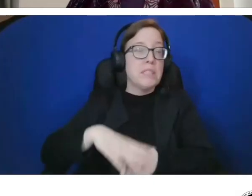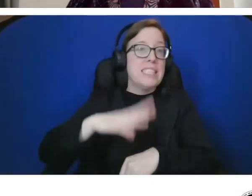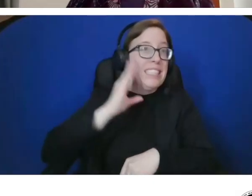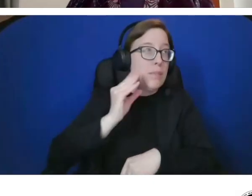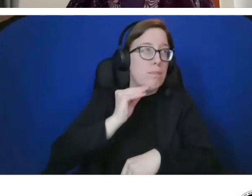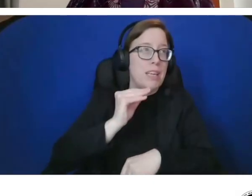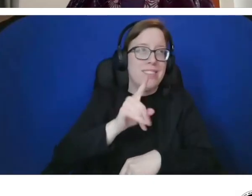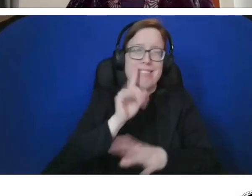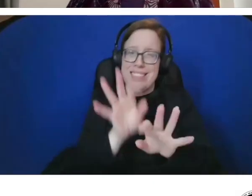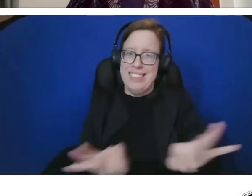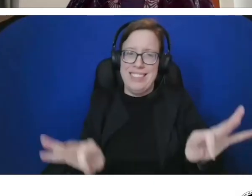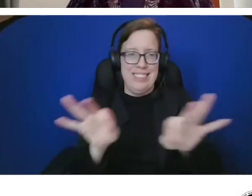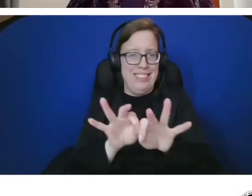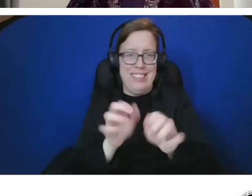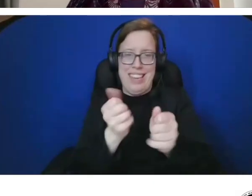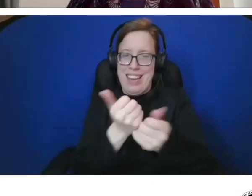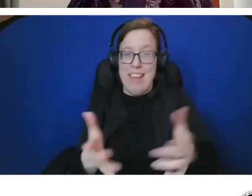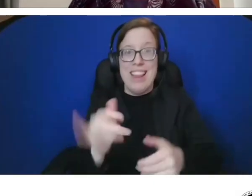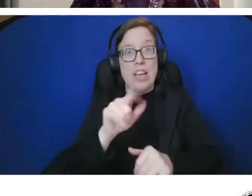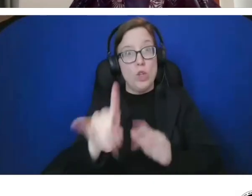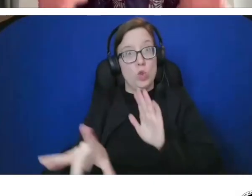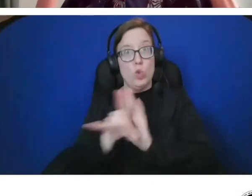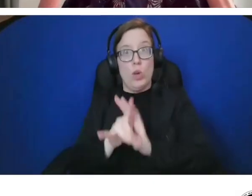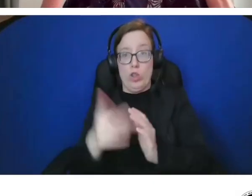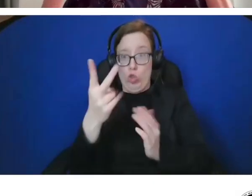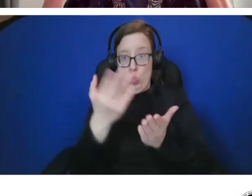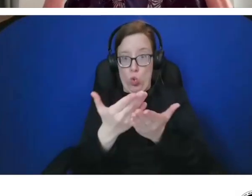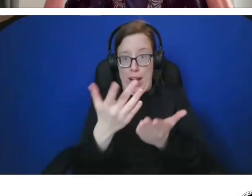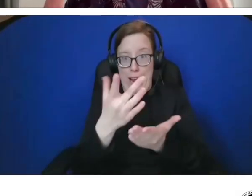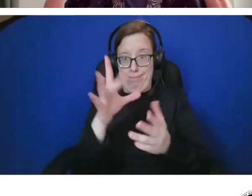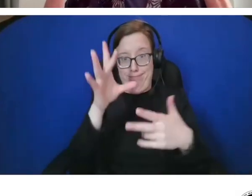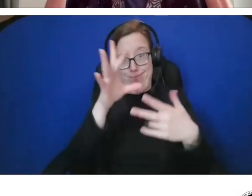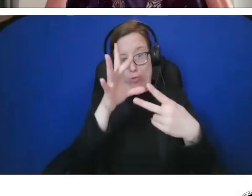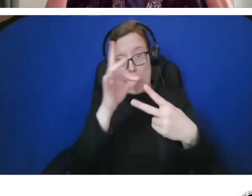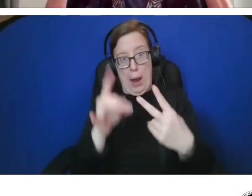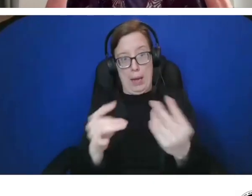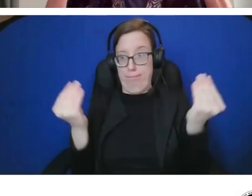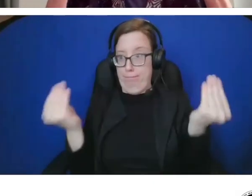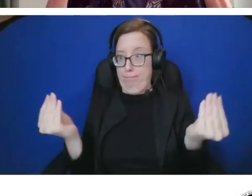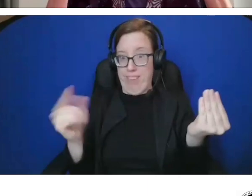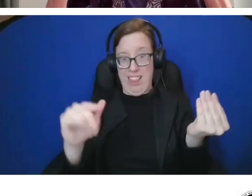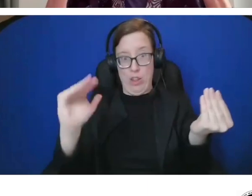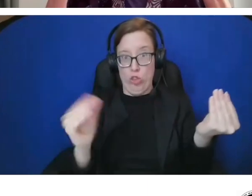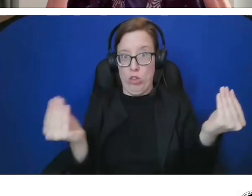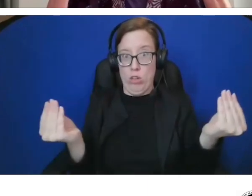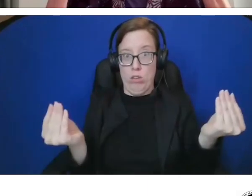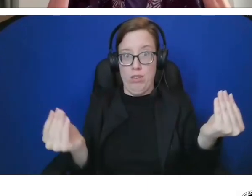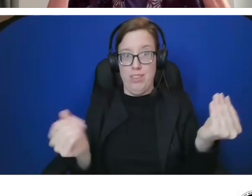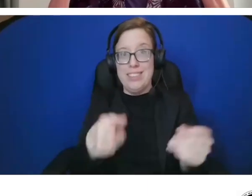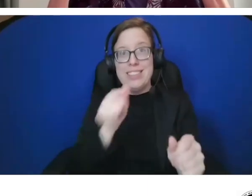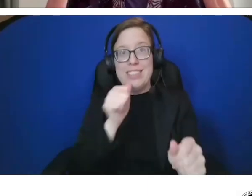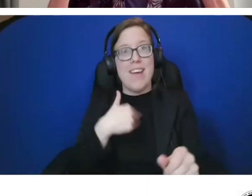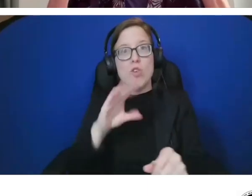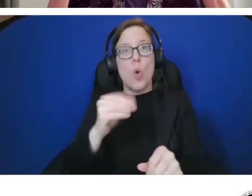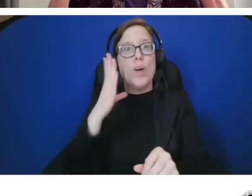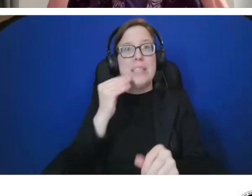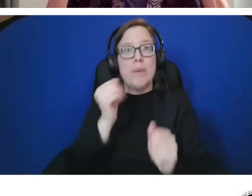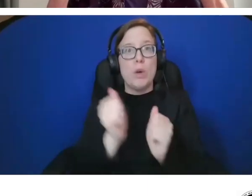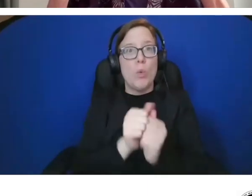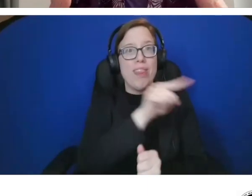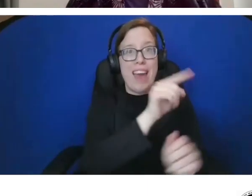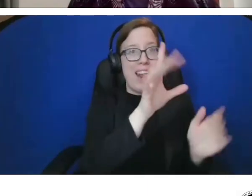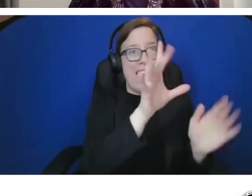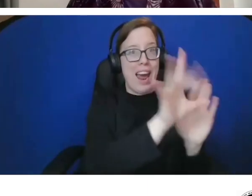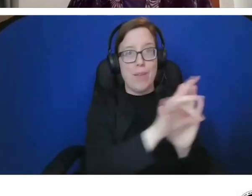experience is everything. It's like in choice making. If you hold up two options and the child doesn't have experience with